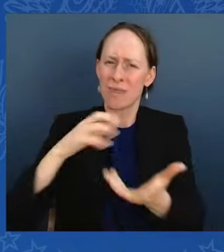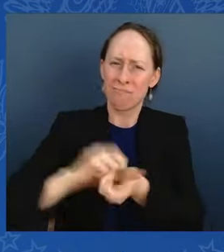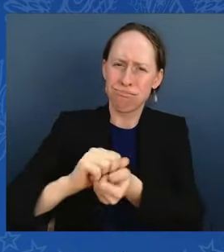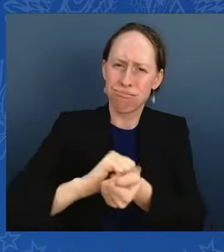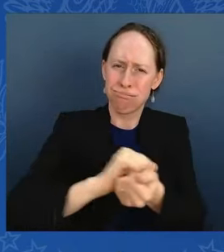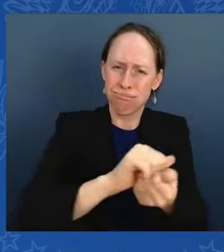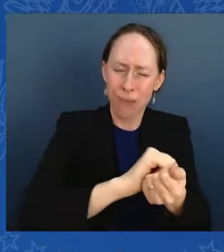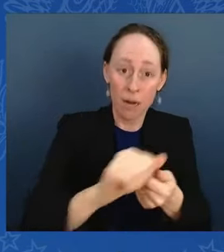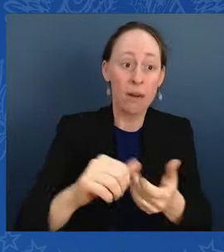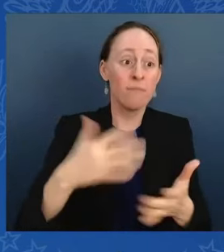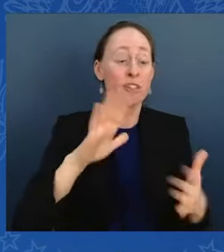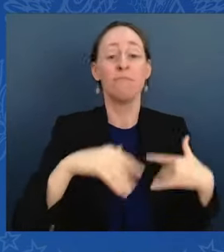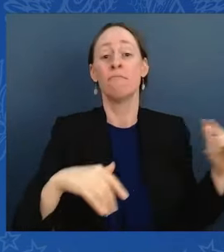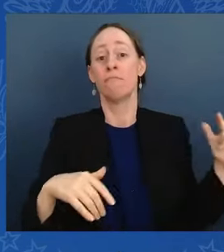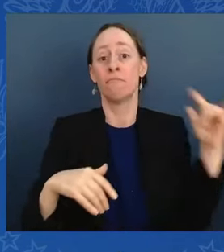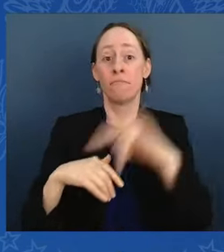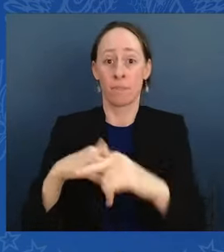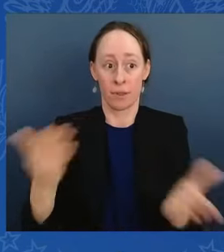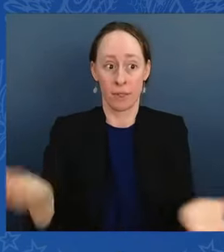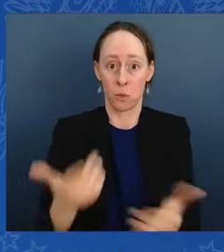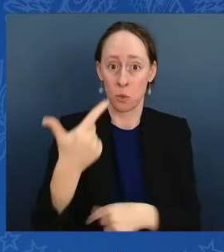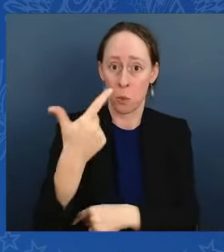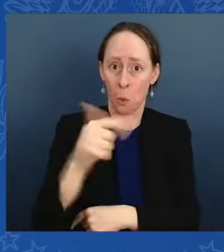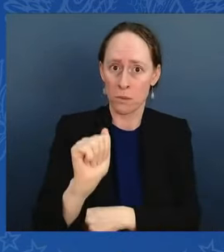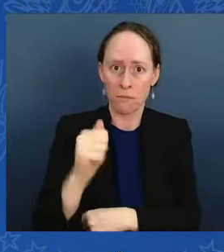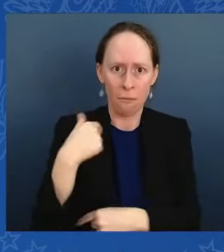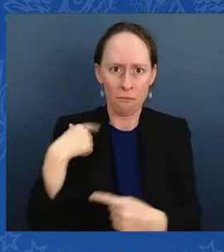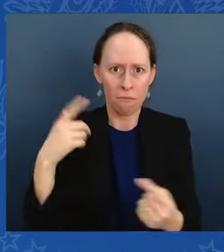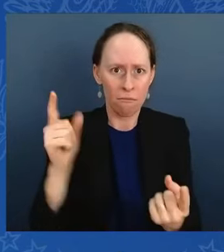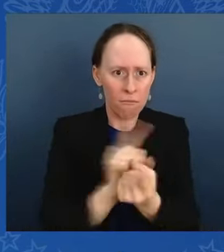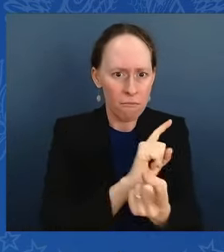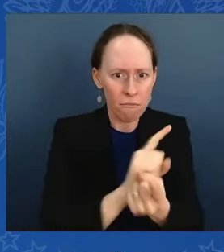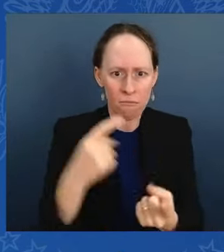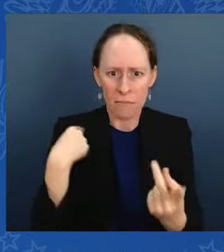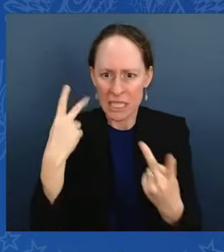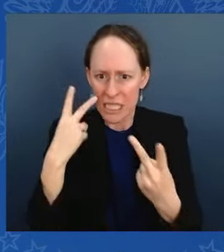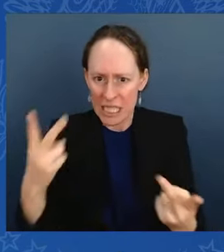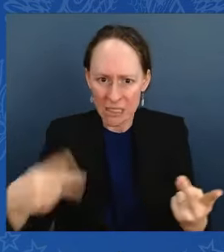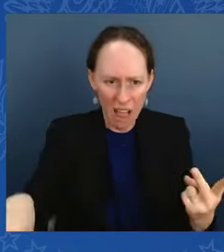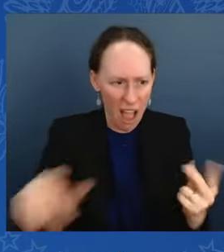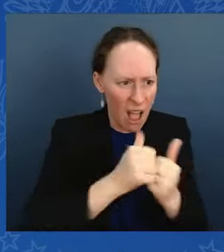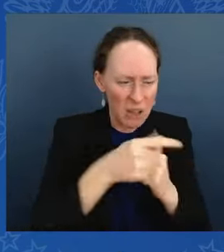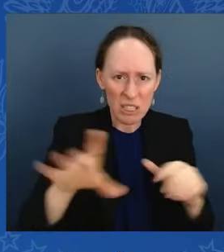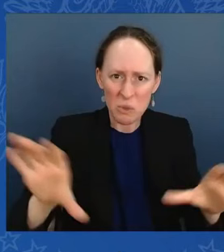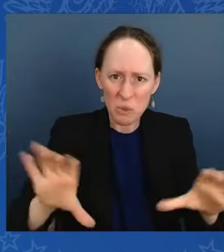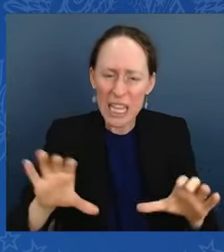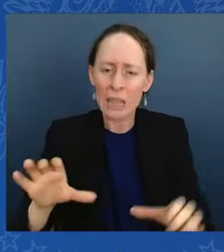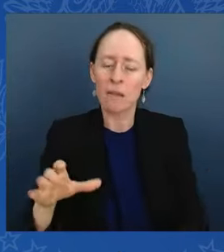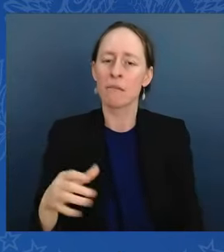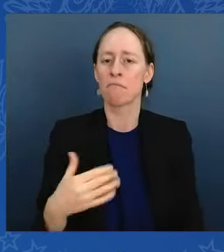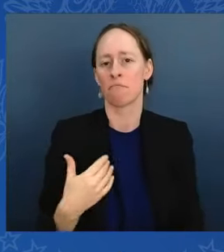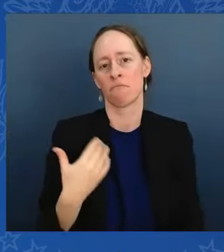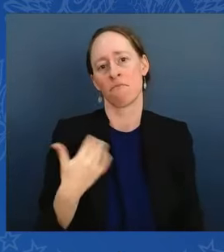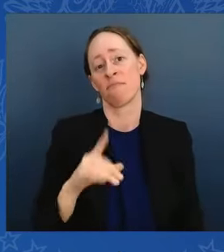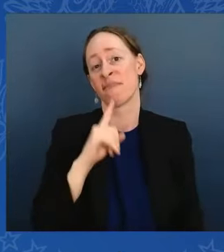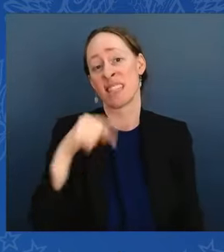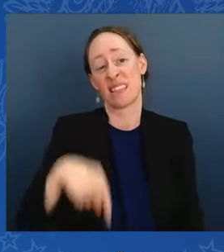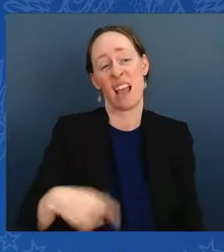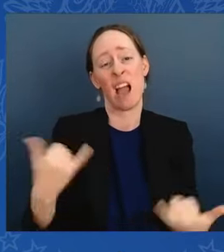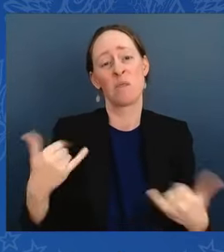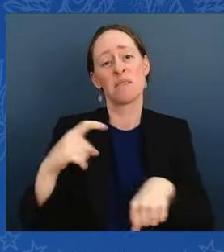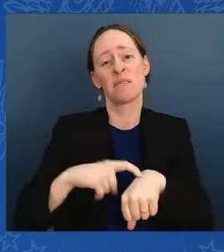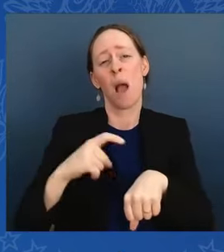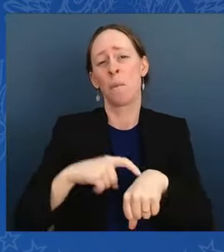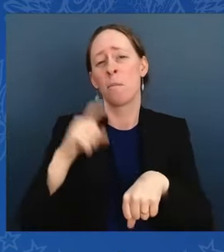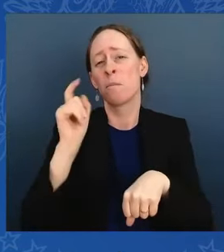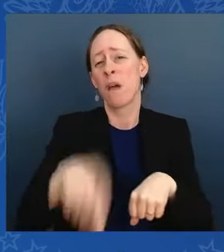firsthand how you're doing as well, because we're really in this together. We're separate states, but we're the United States of